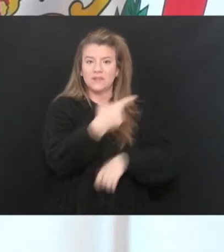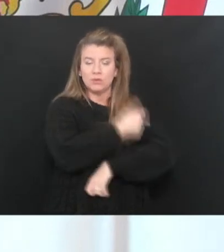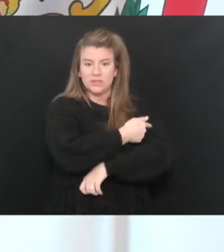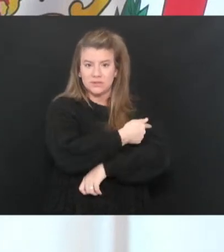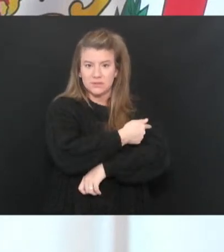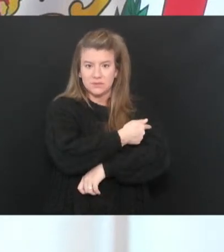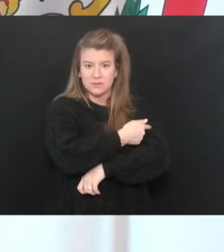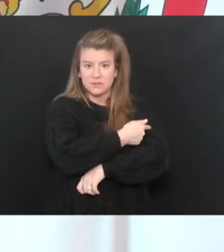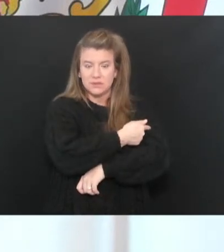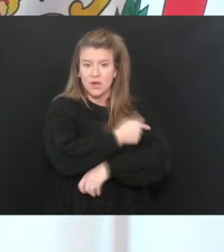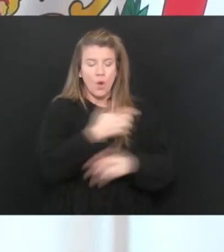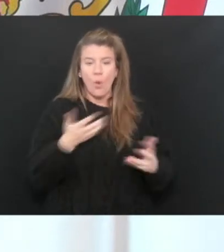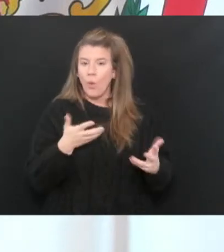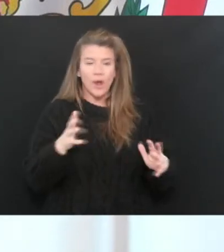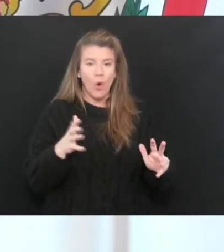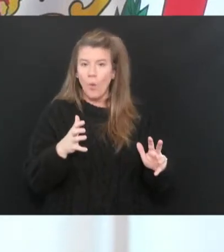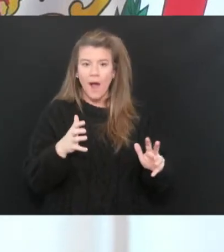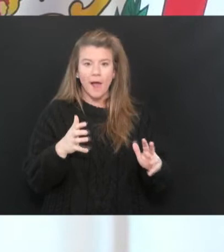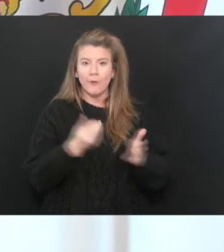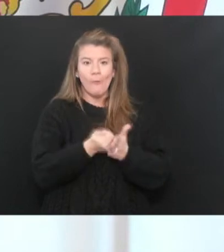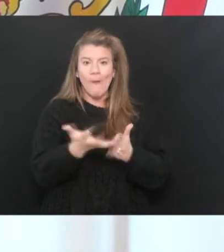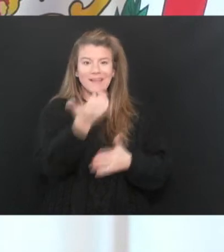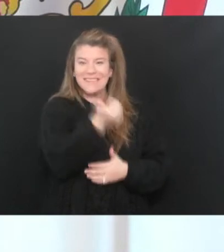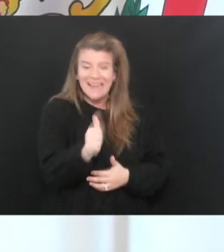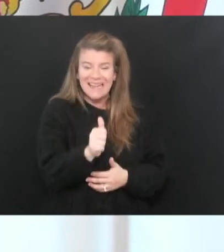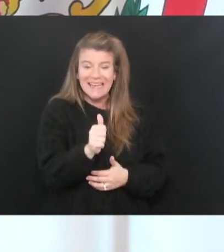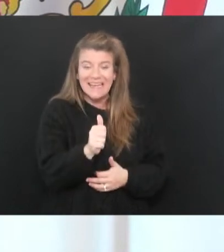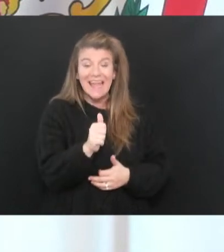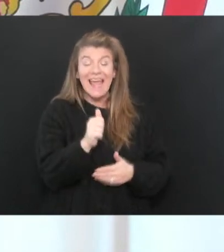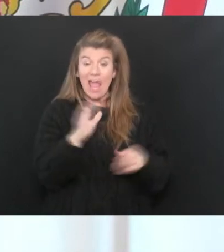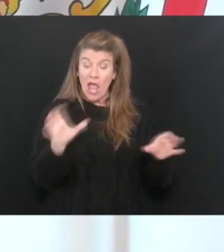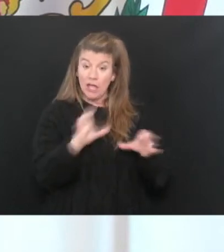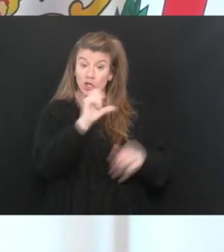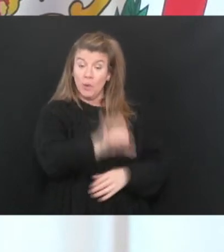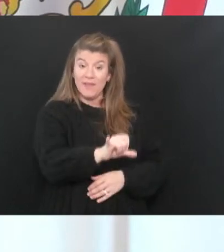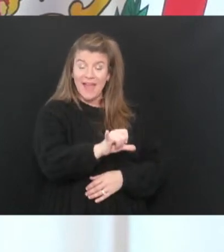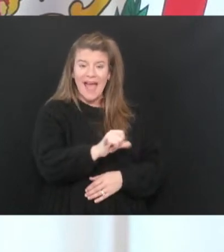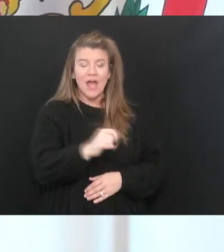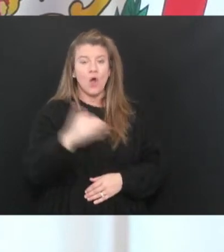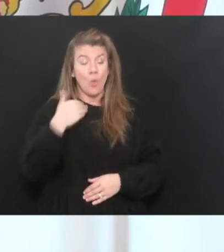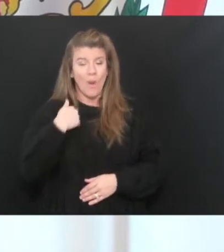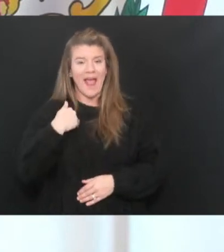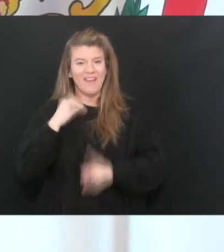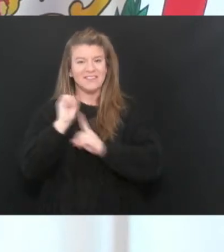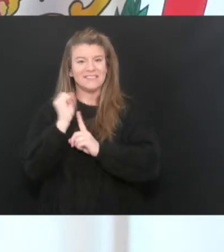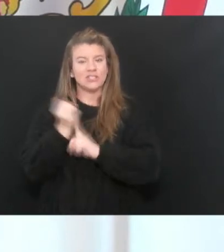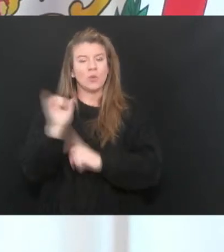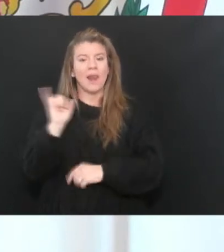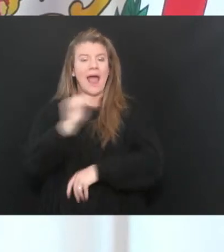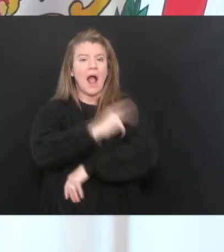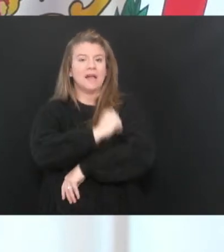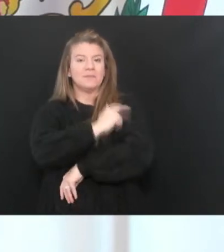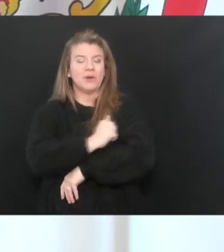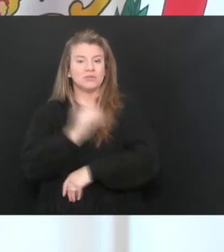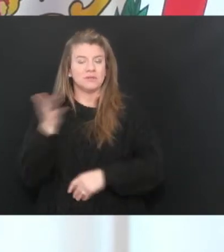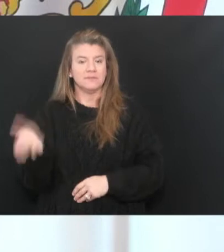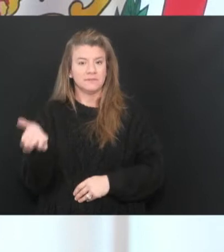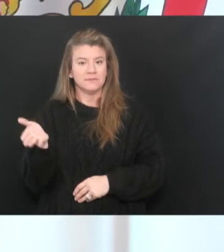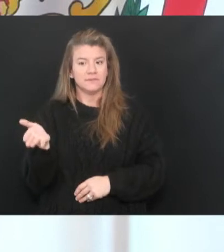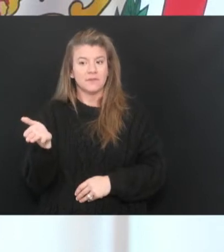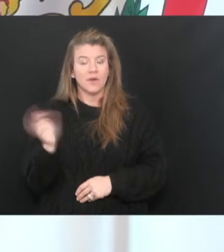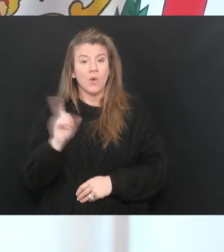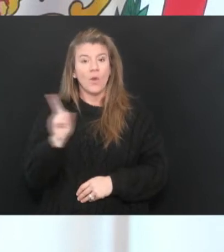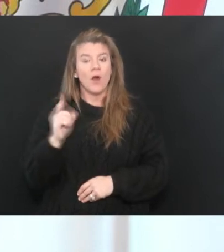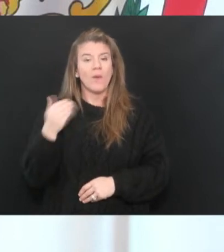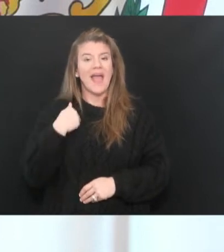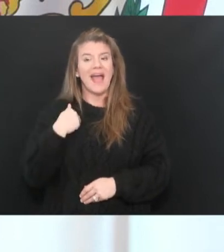have don't go to waste. In doing so, we have situations like hospitals and whatever it may be where we've